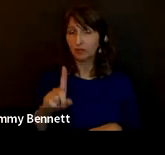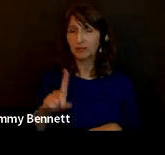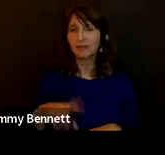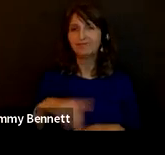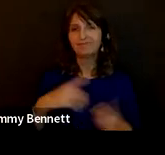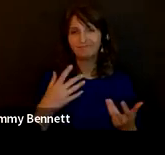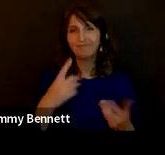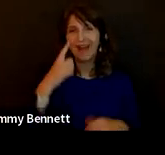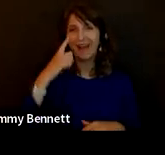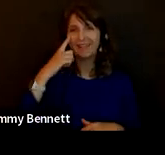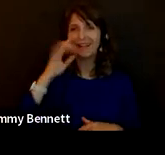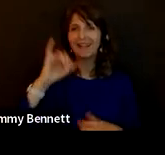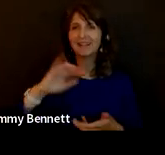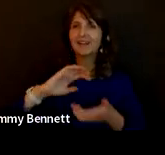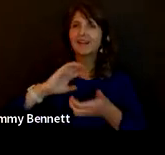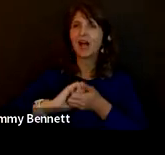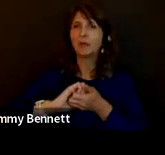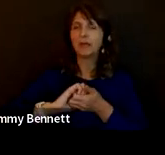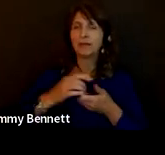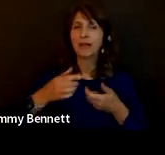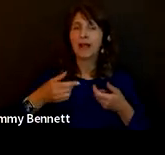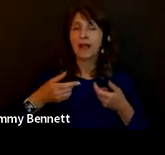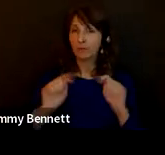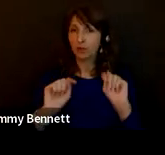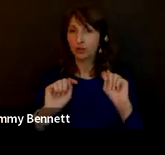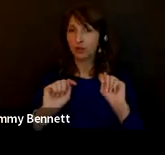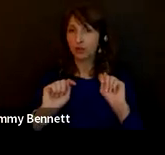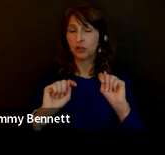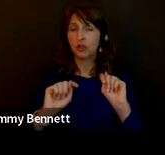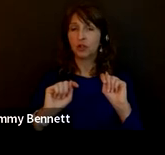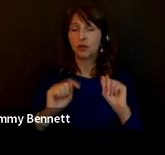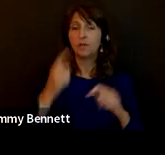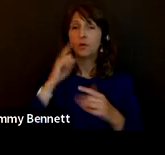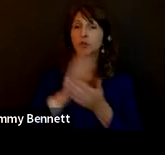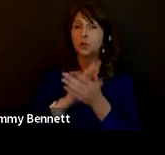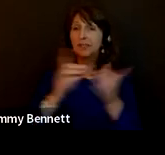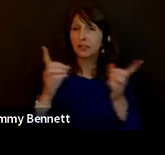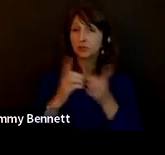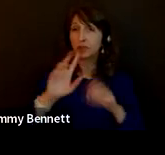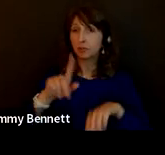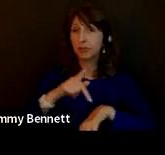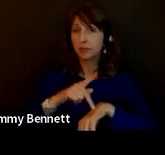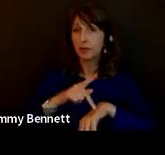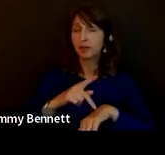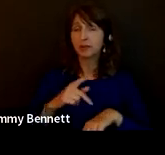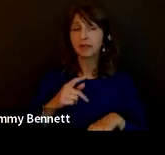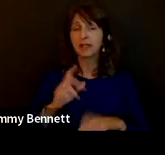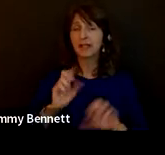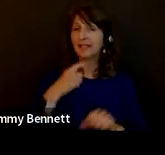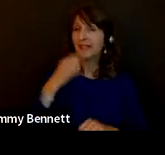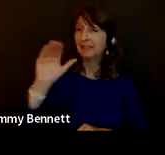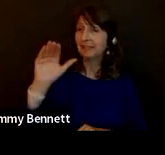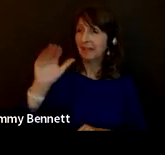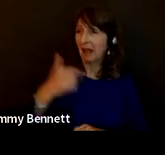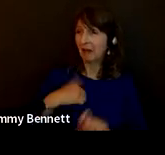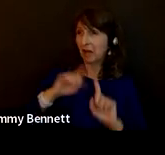collaborative effort to bring knowledge like this to school districts and school principals and to say, hey, let me come in and help you figure out where the breakdown is,